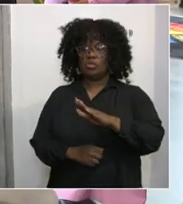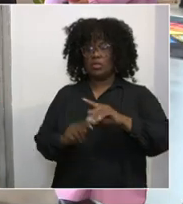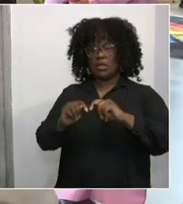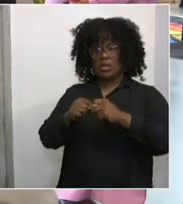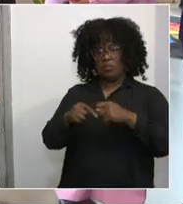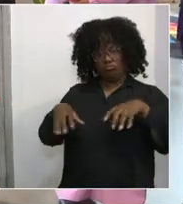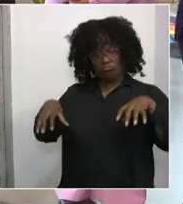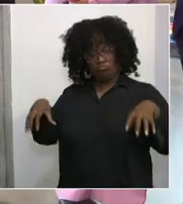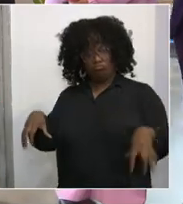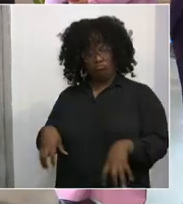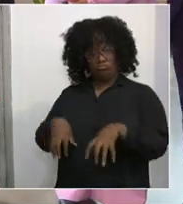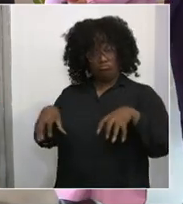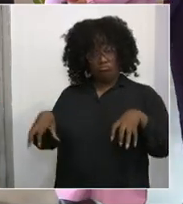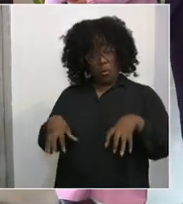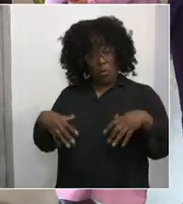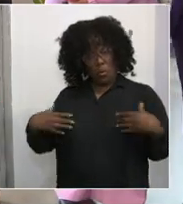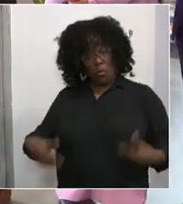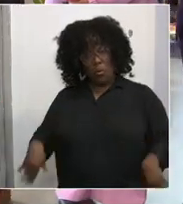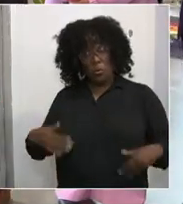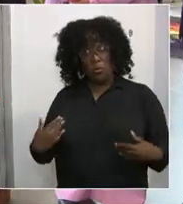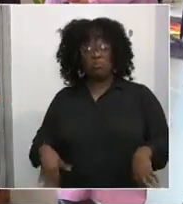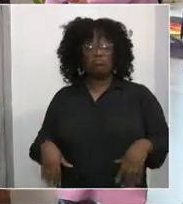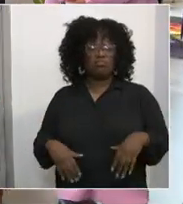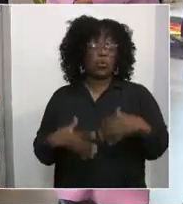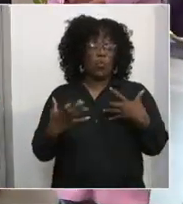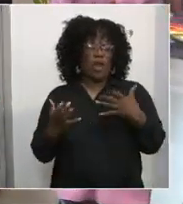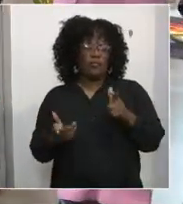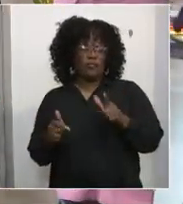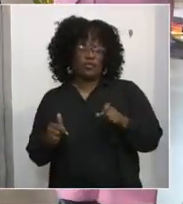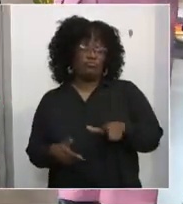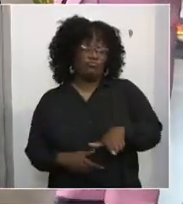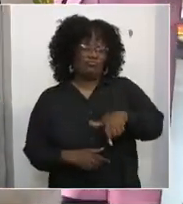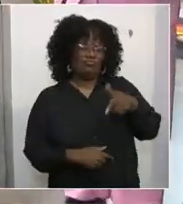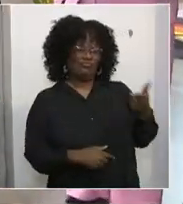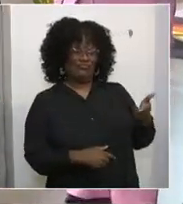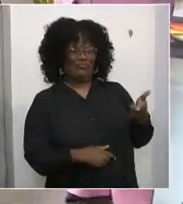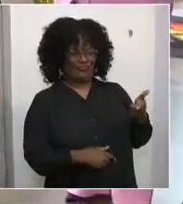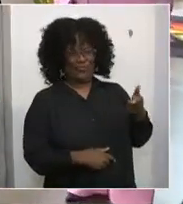in just a second. But let me turn to Randy.